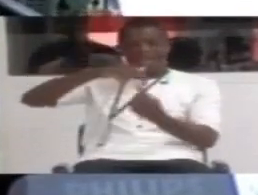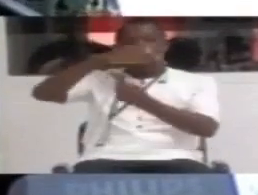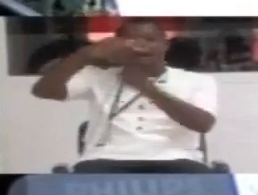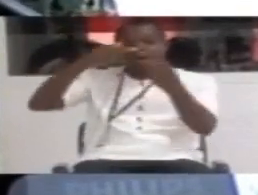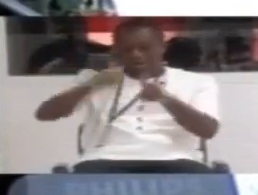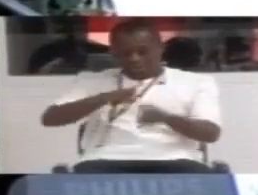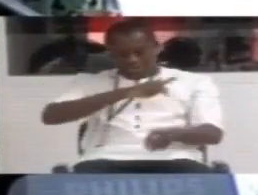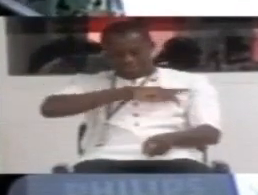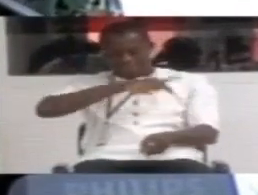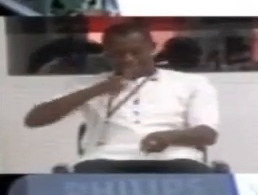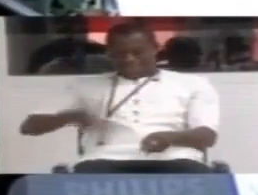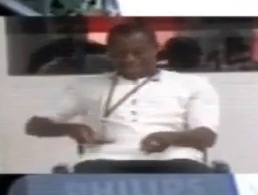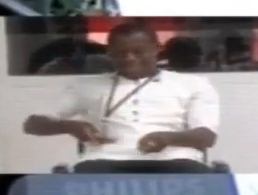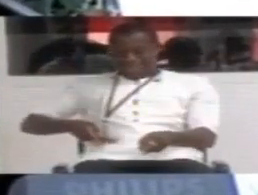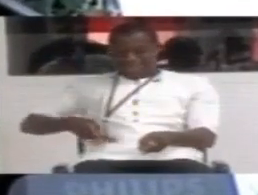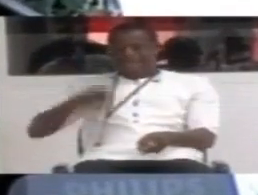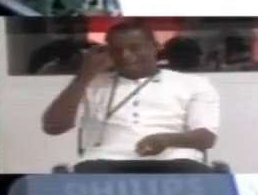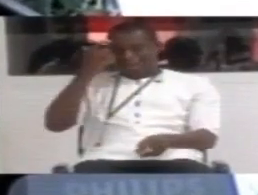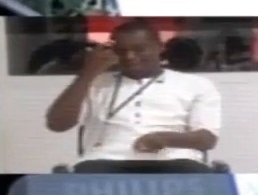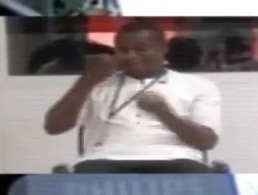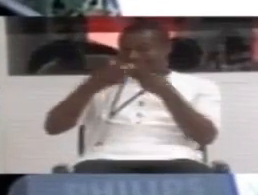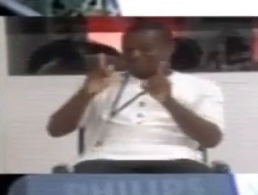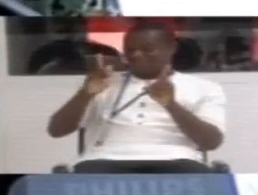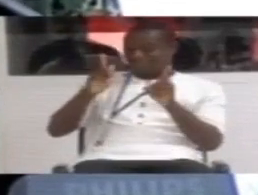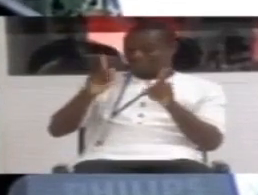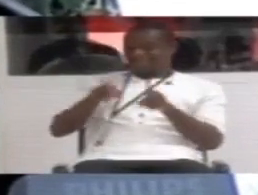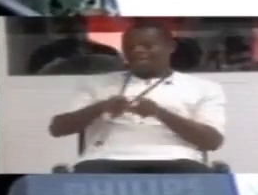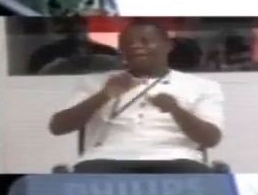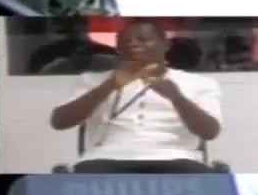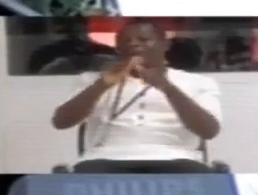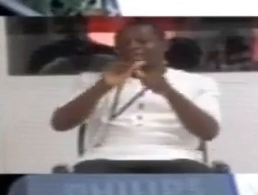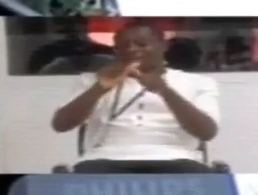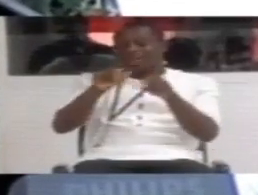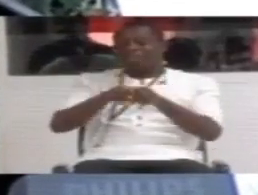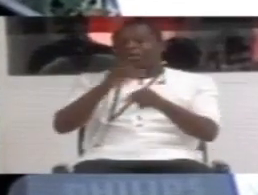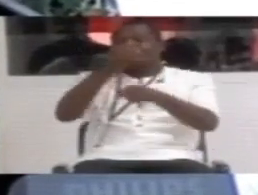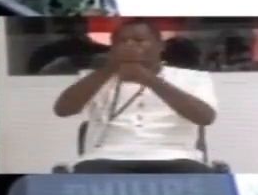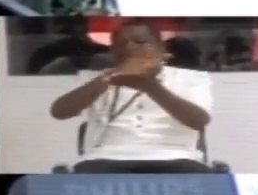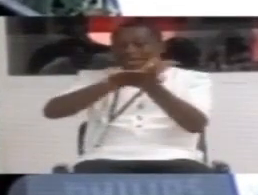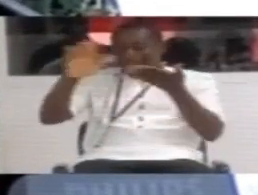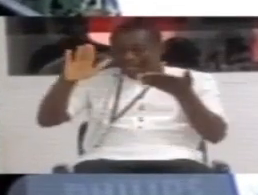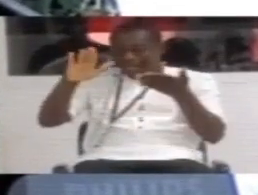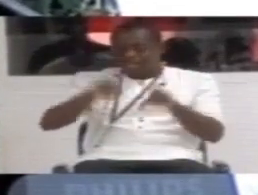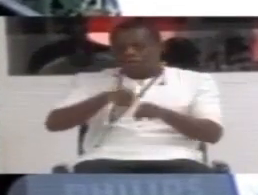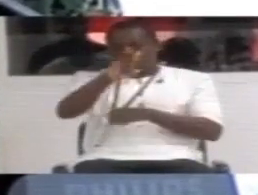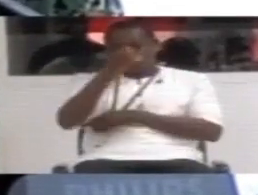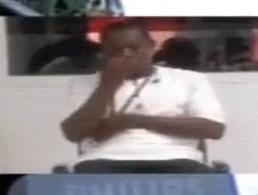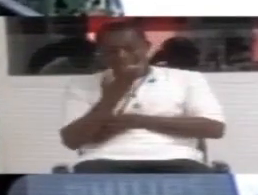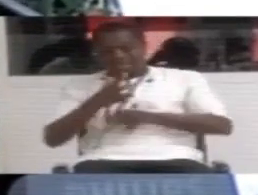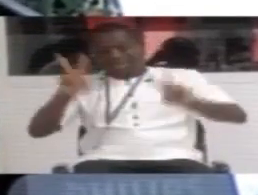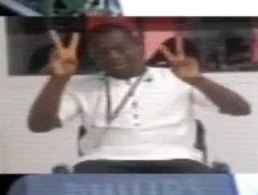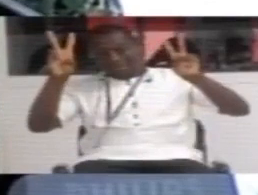Jammeh bour ak president duñu bena mu nga dafa la ci won pour nga setal mbir mi legui wax nga ne Yaya